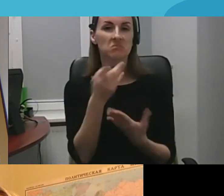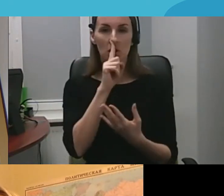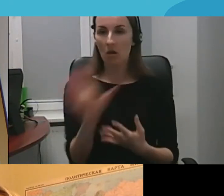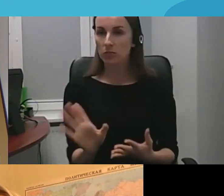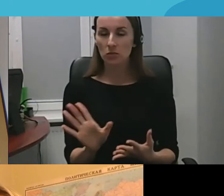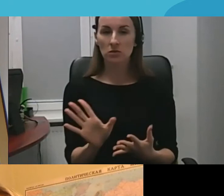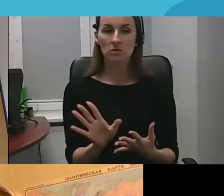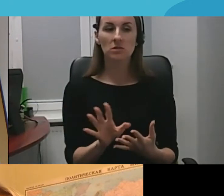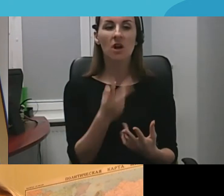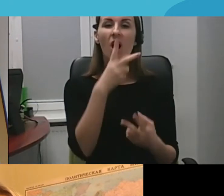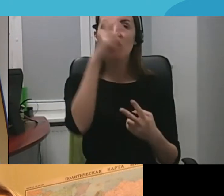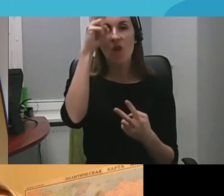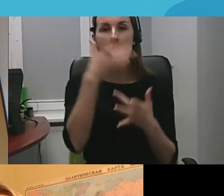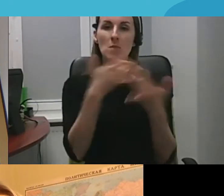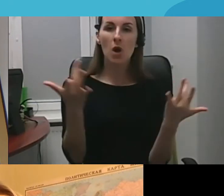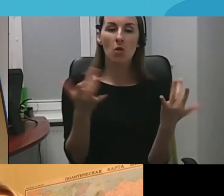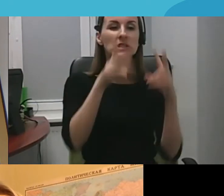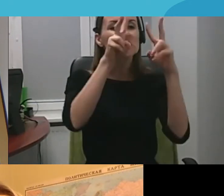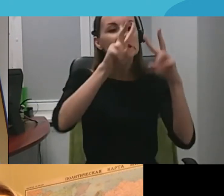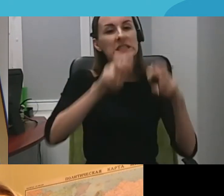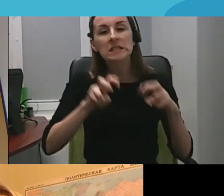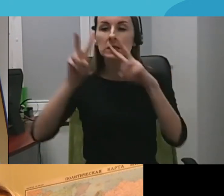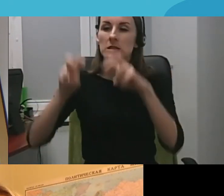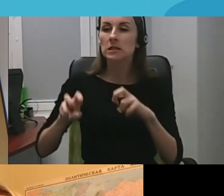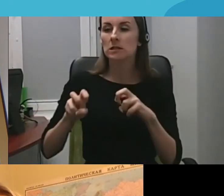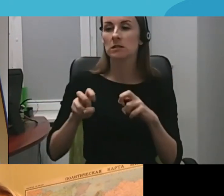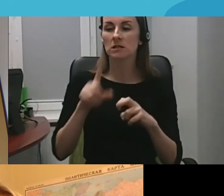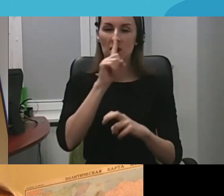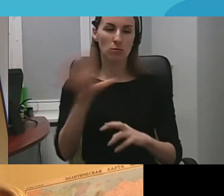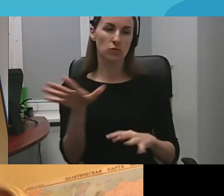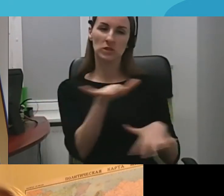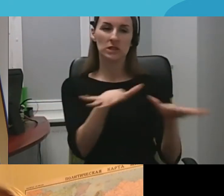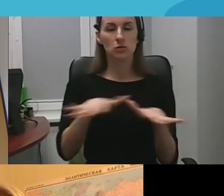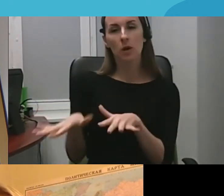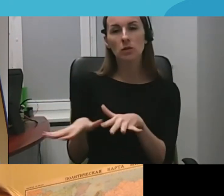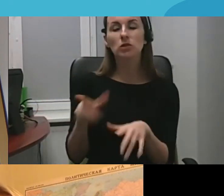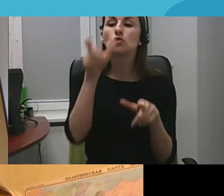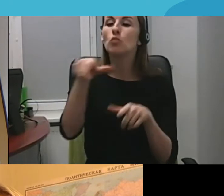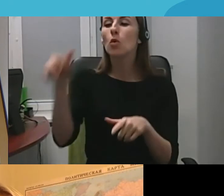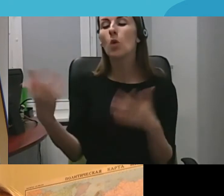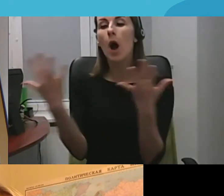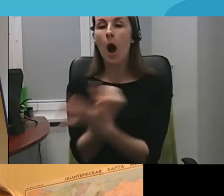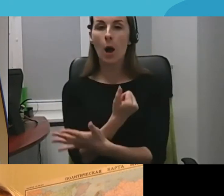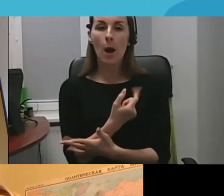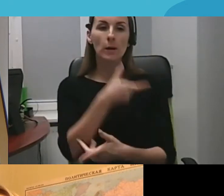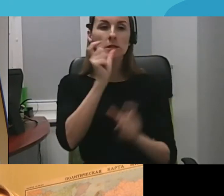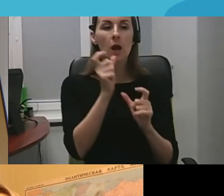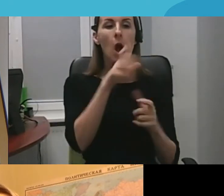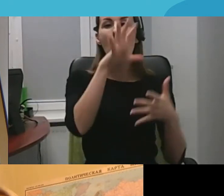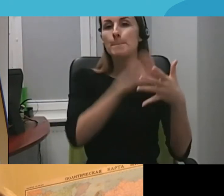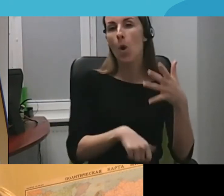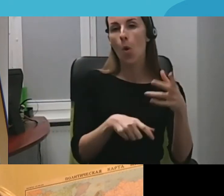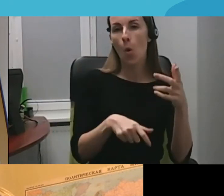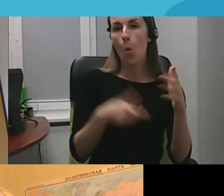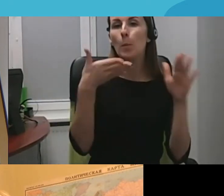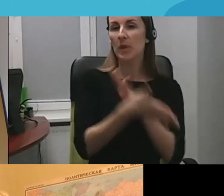are receiving responses that the criminal cases will not be opened on their complaints, and people